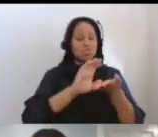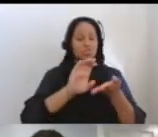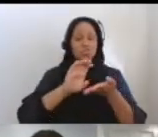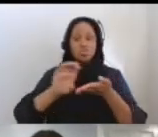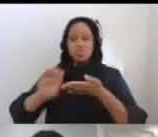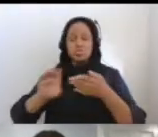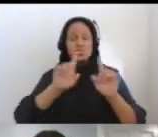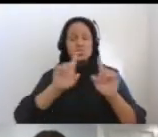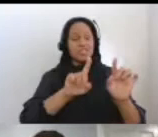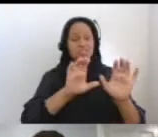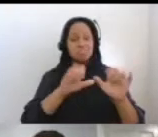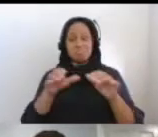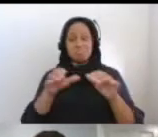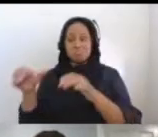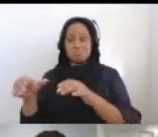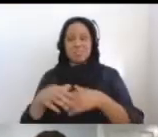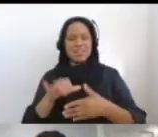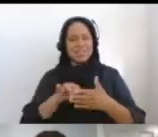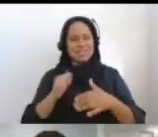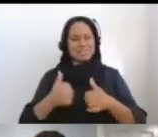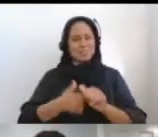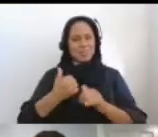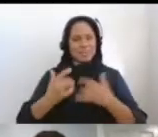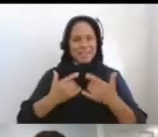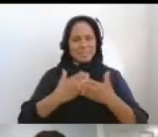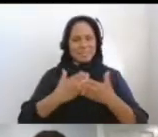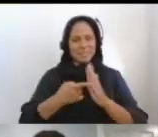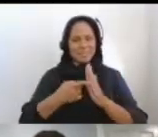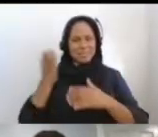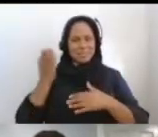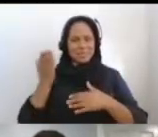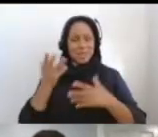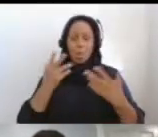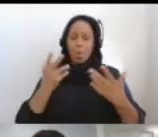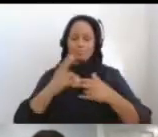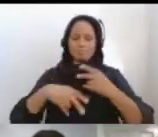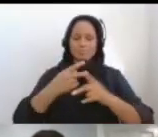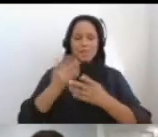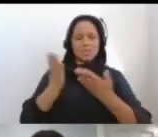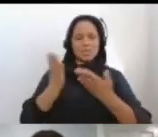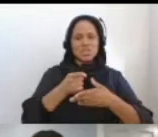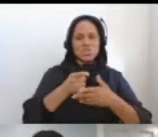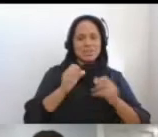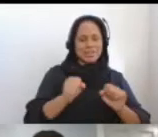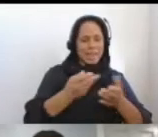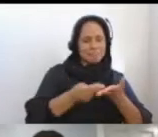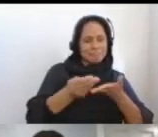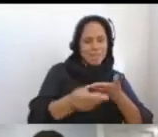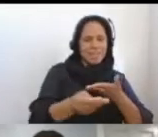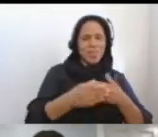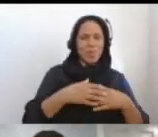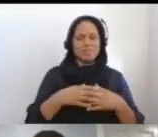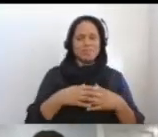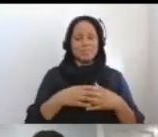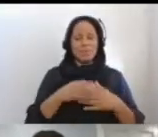And that's actually the most exciting part of this presentation, is what types of services can you pay for? So the broker